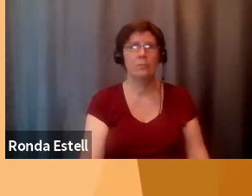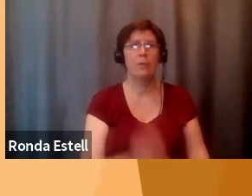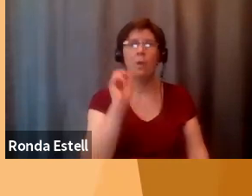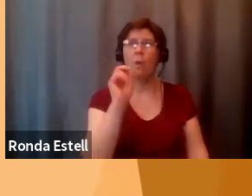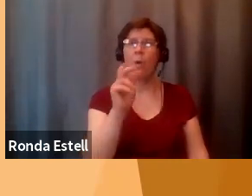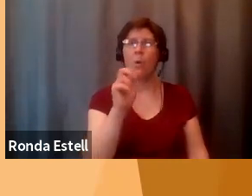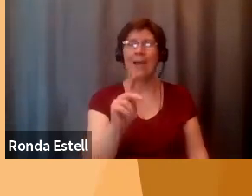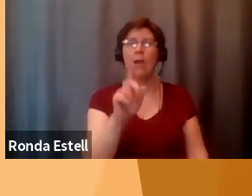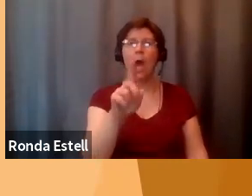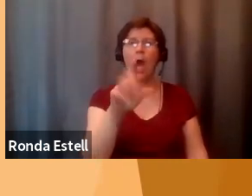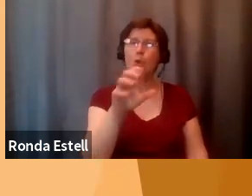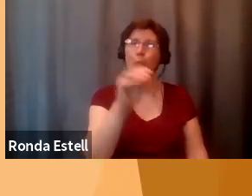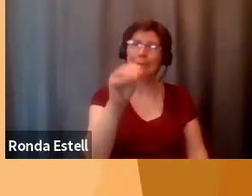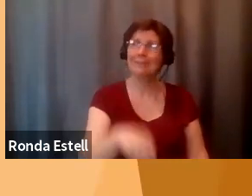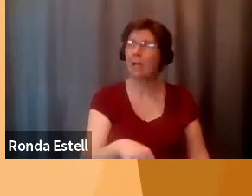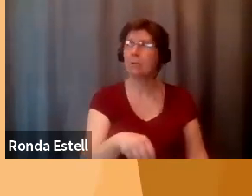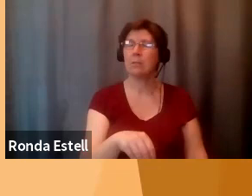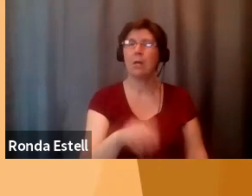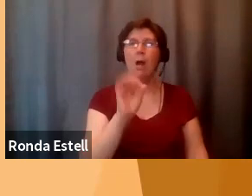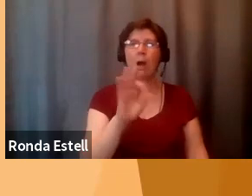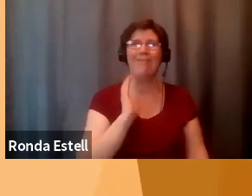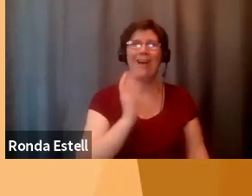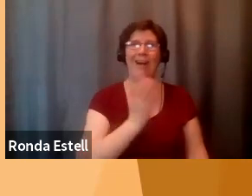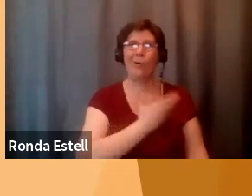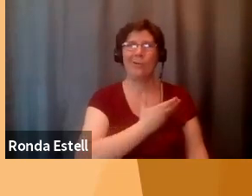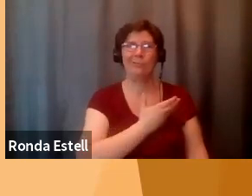Okay, 100% of our